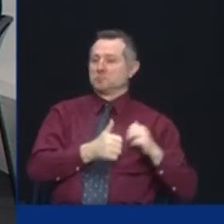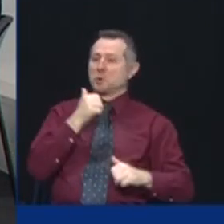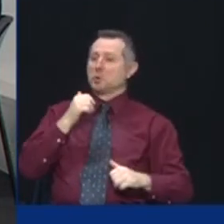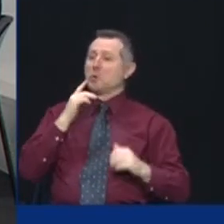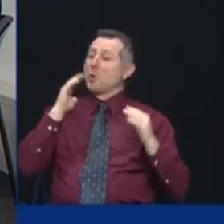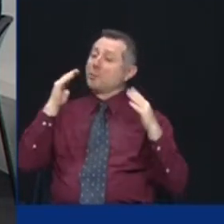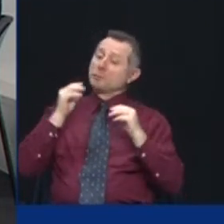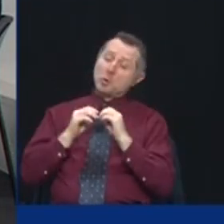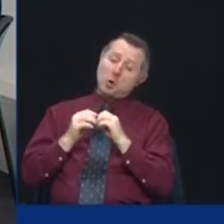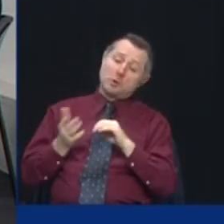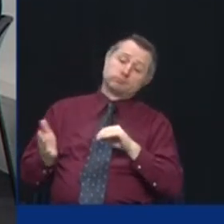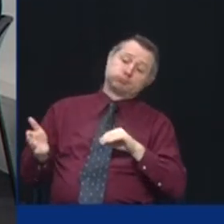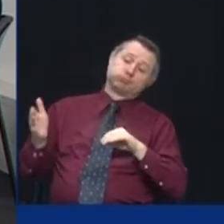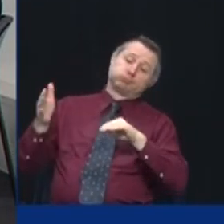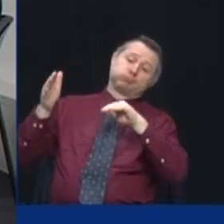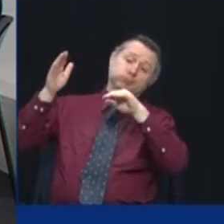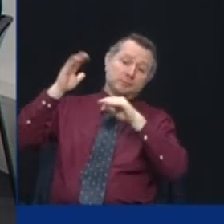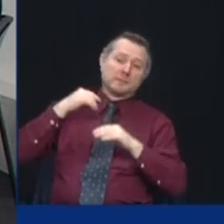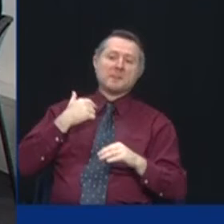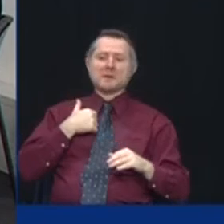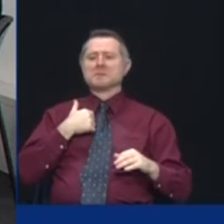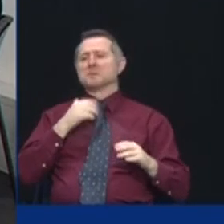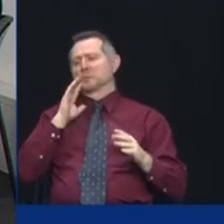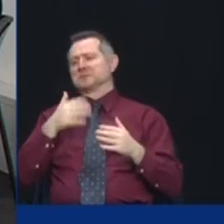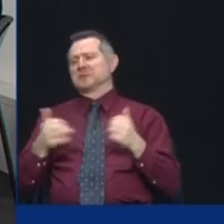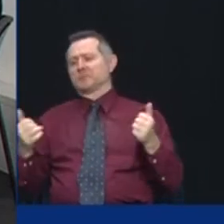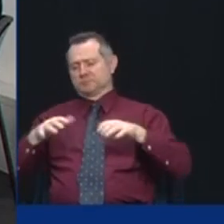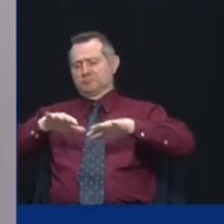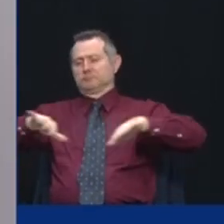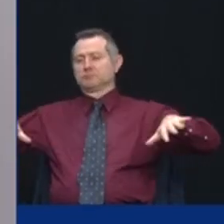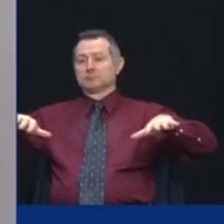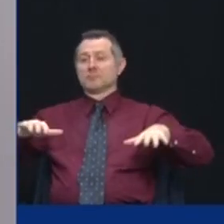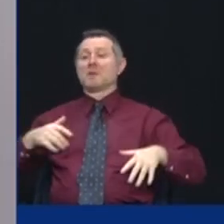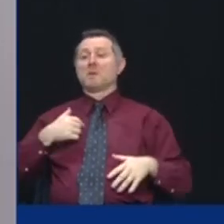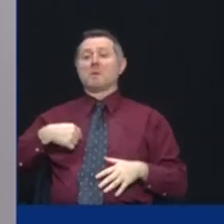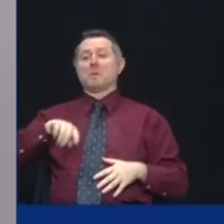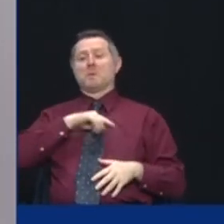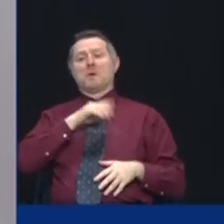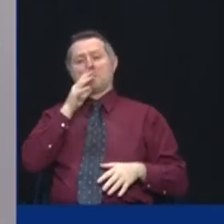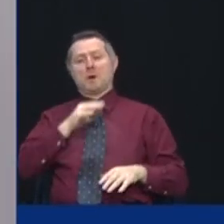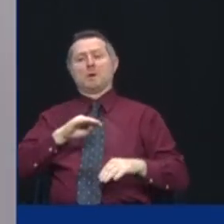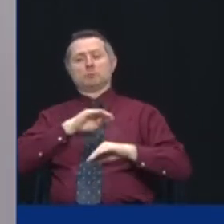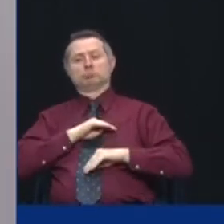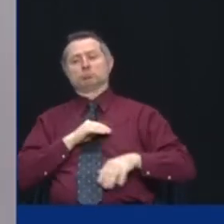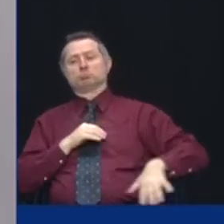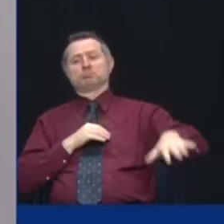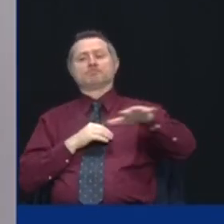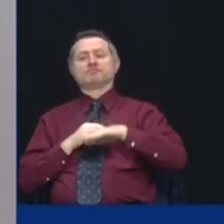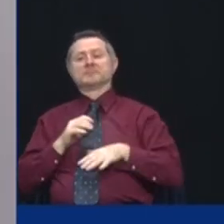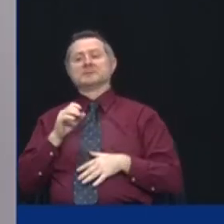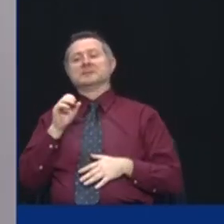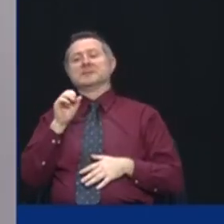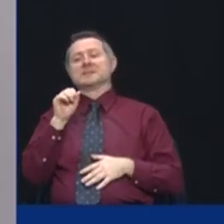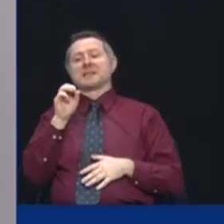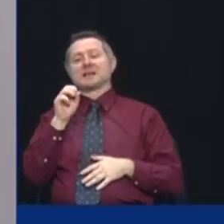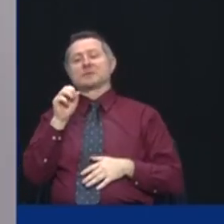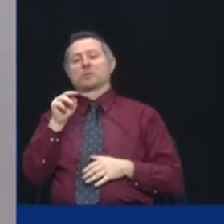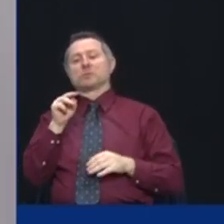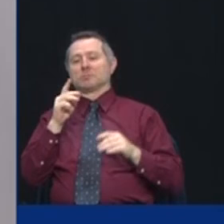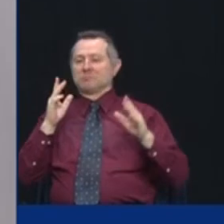sections and, you know, accommodate all our season ticket holders, make sure that they're fine, and other people coming